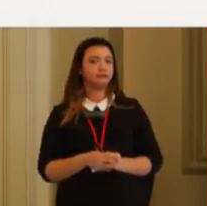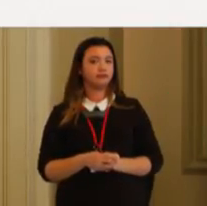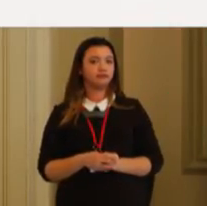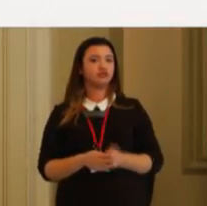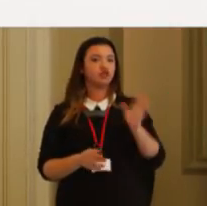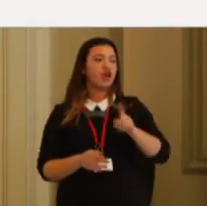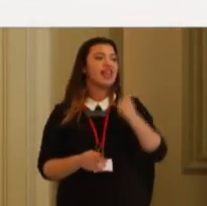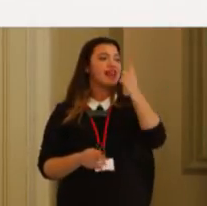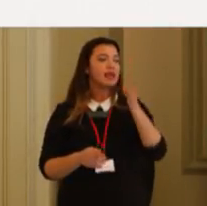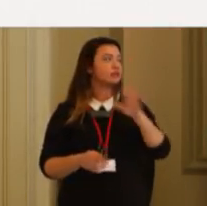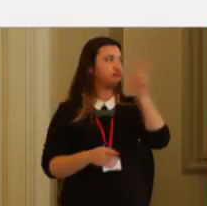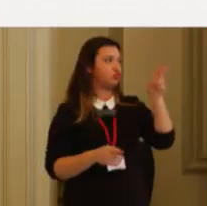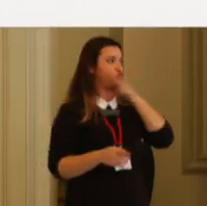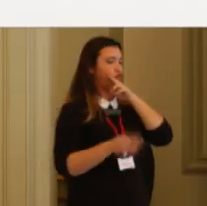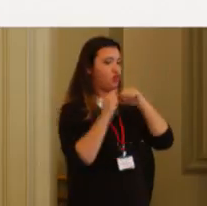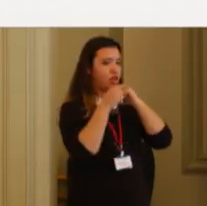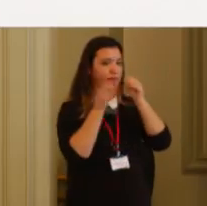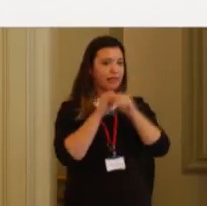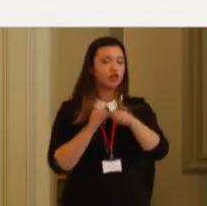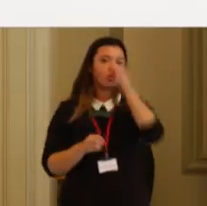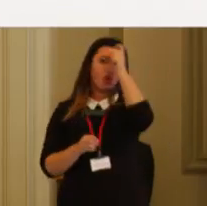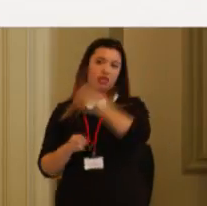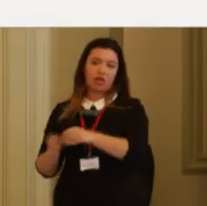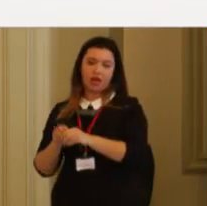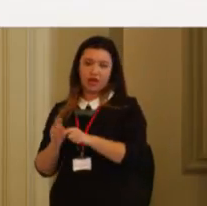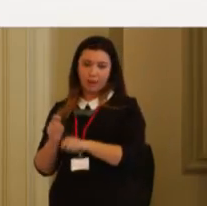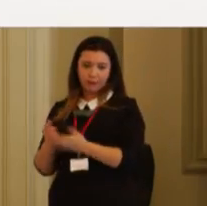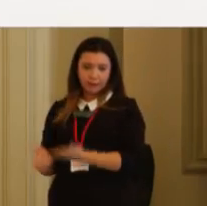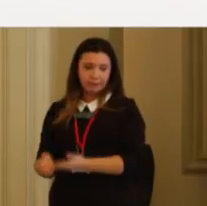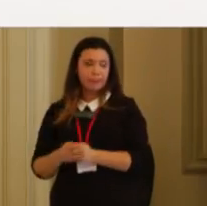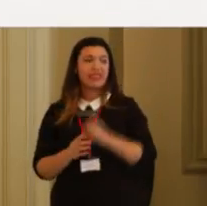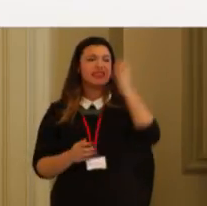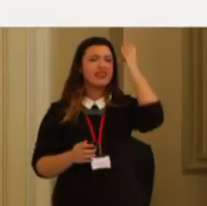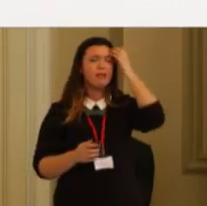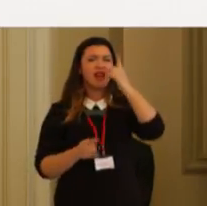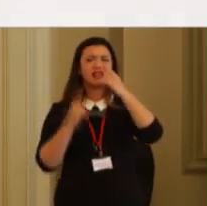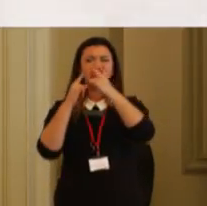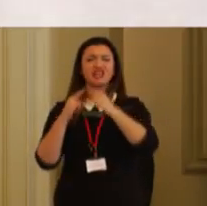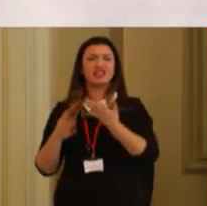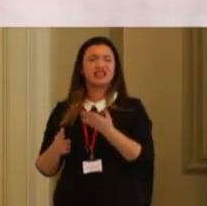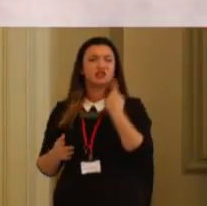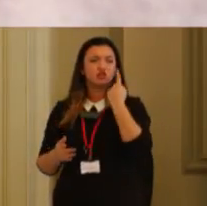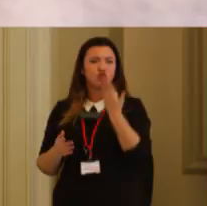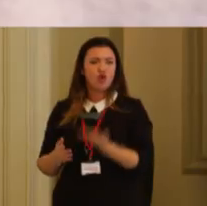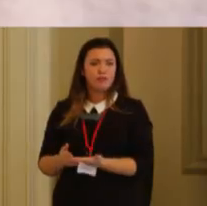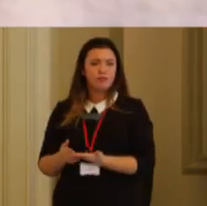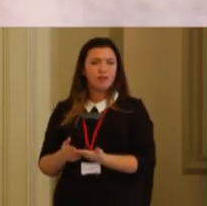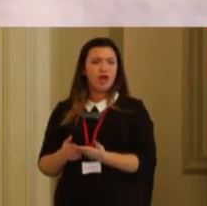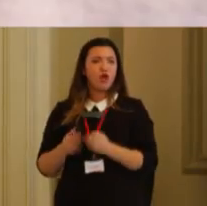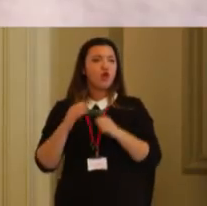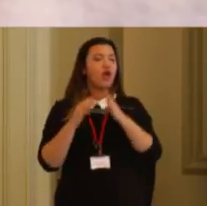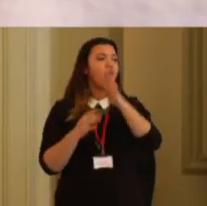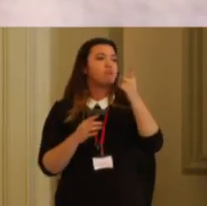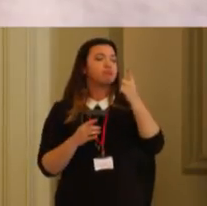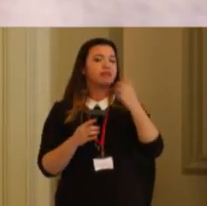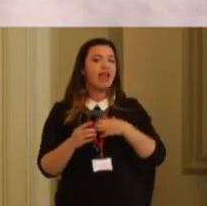other countries where it was previously conducted, and then it happened here in Turkey. The overriding topic are the